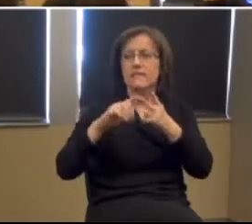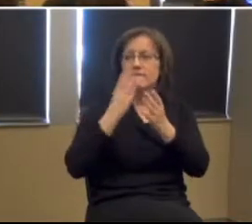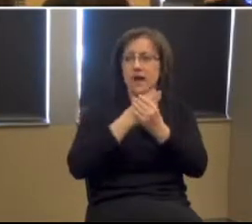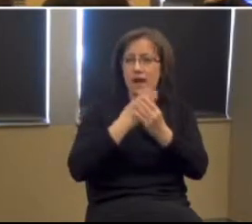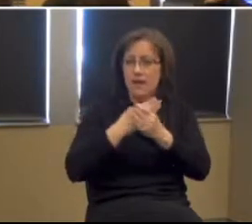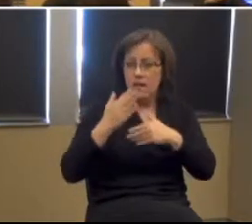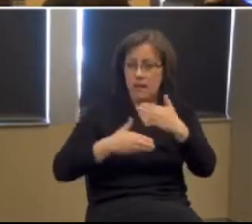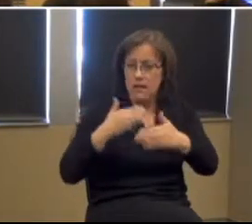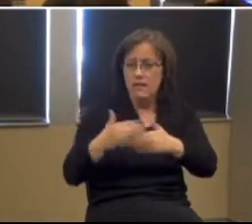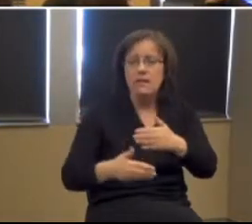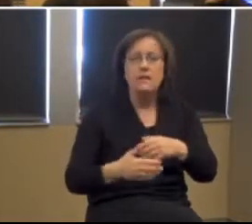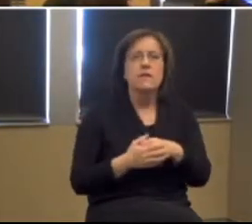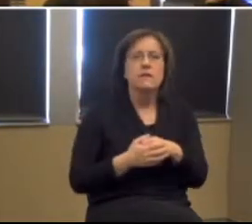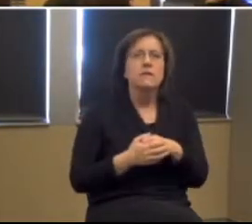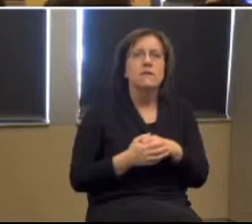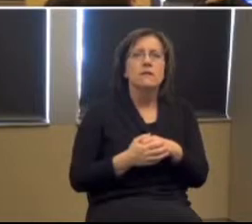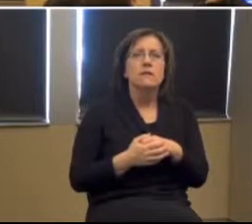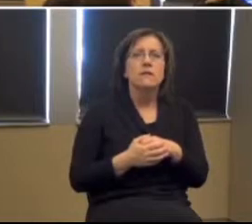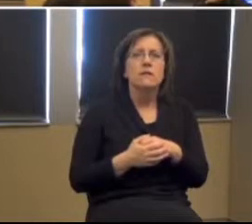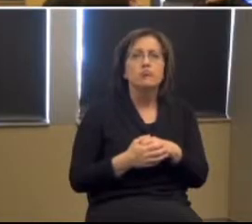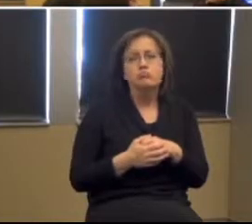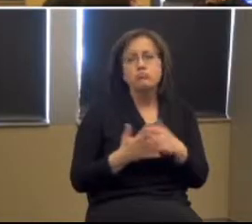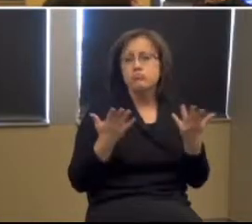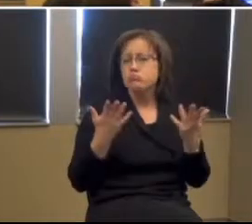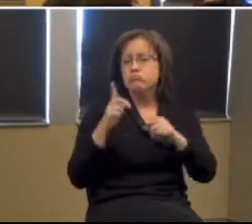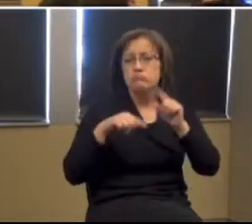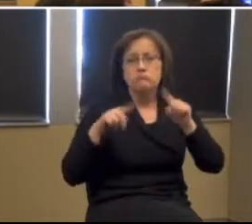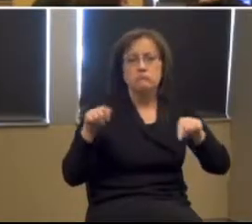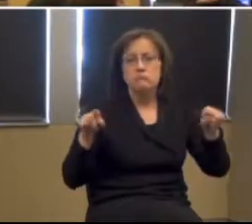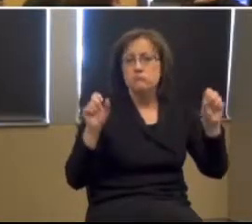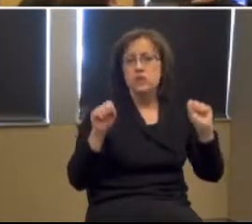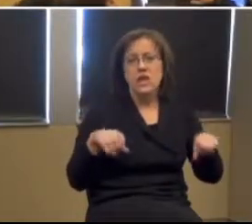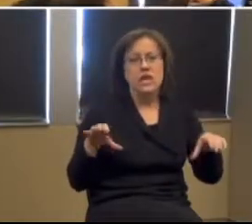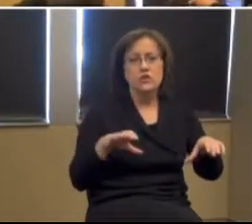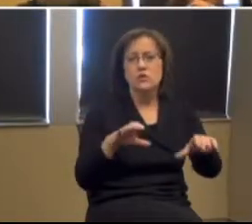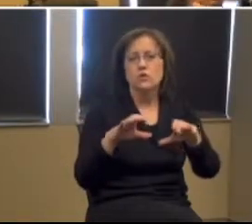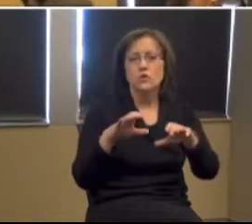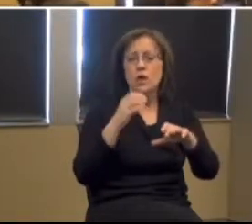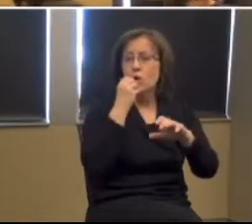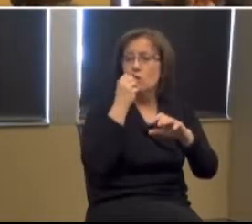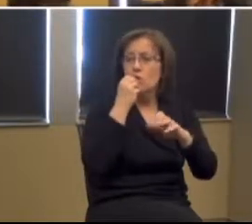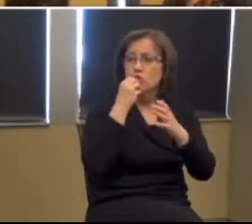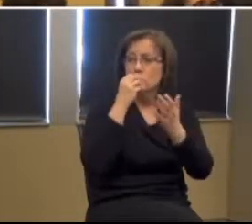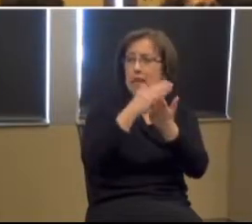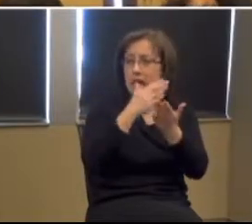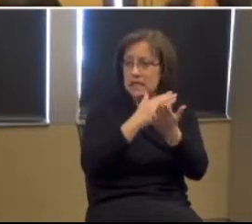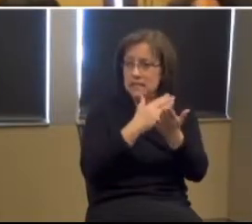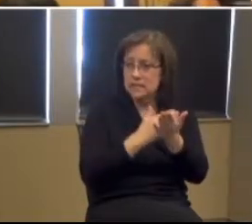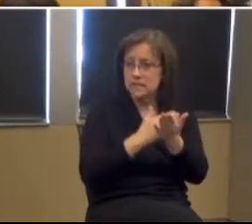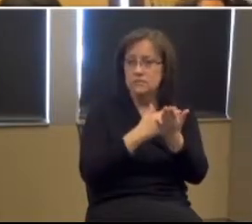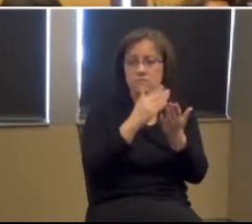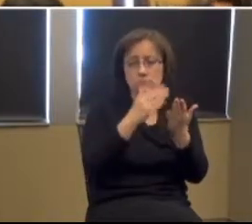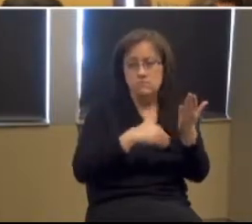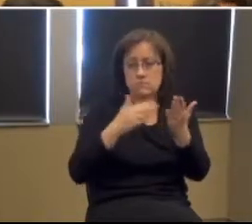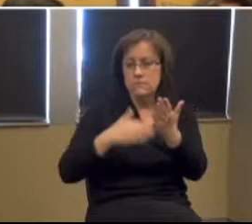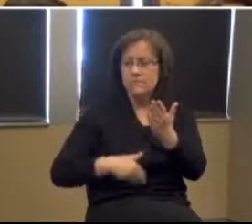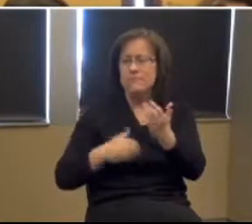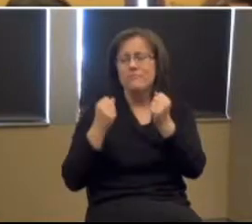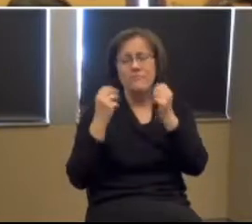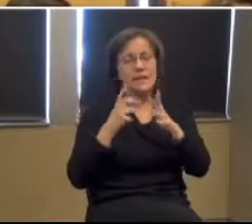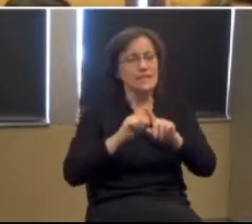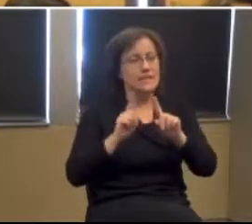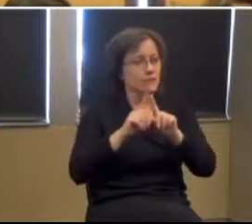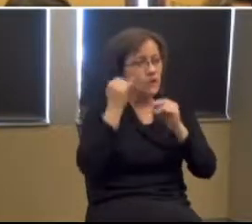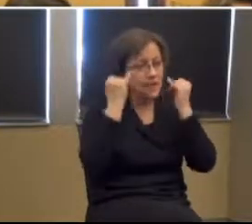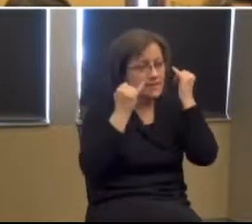And so there's, I mean, you can do grocery list things. There's tons of different ideas that you can use with